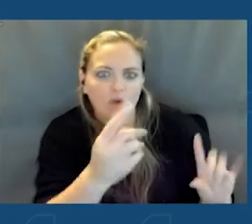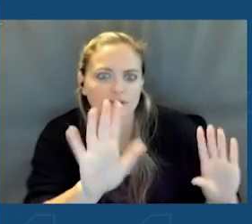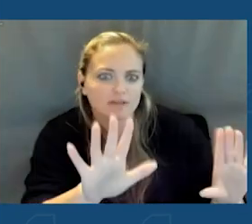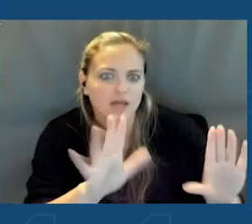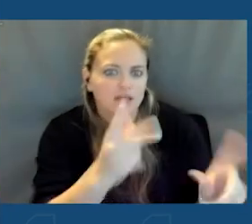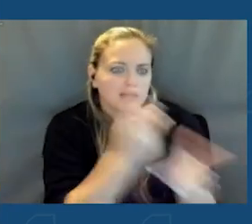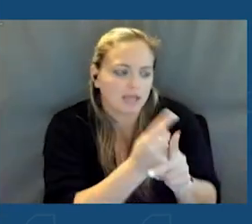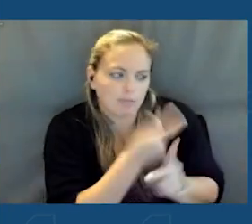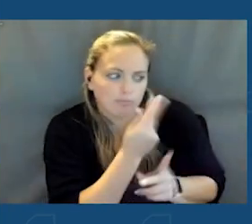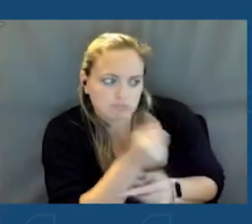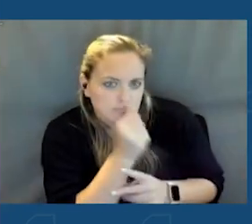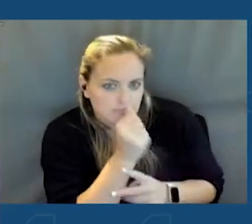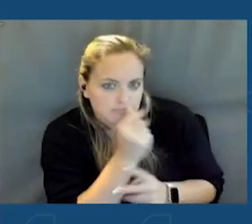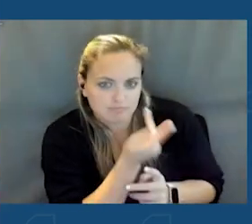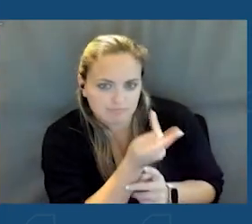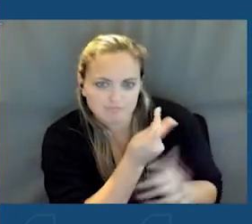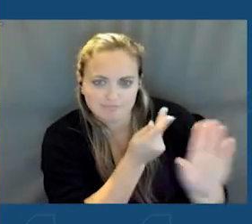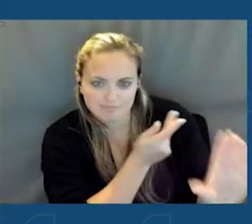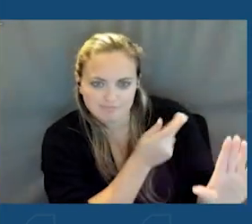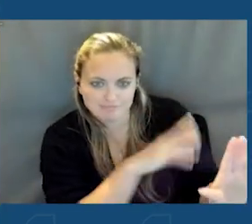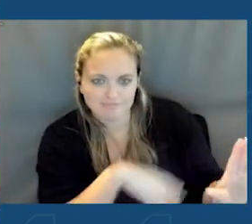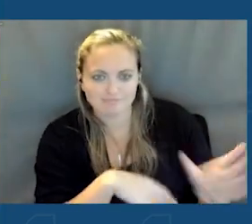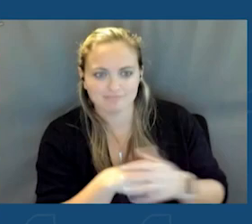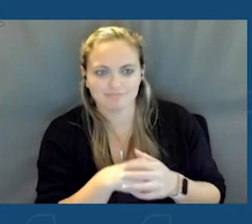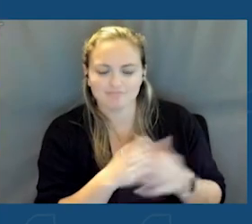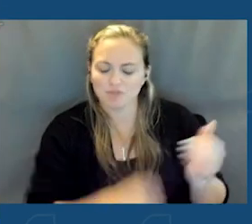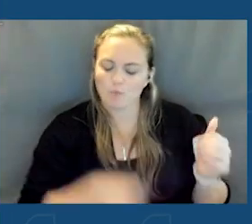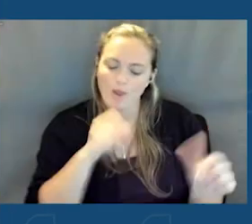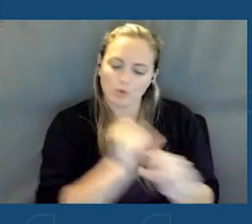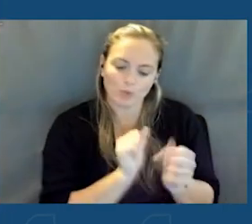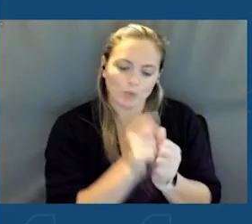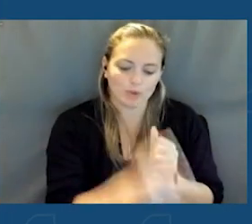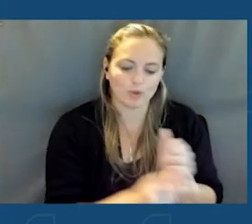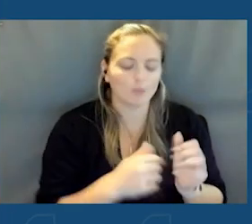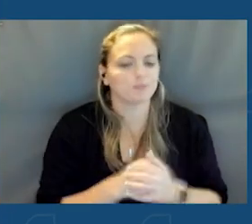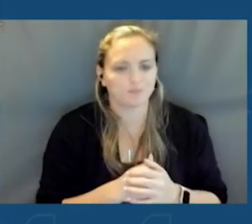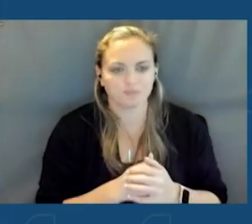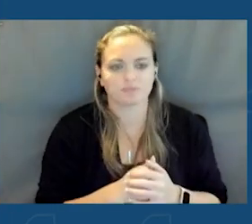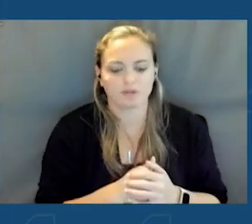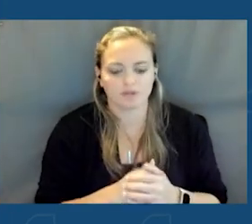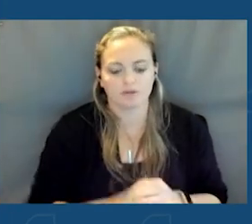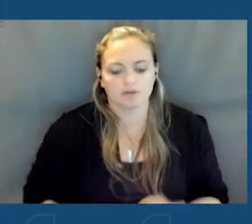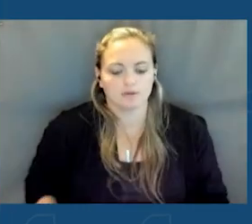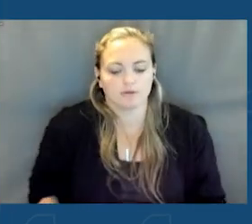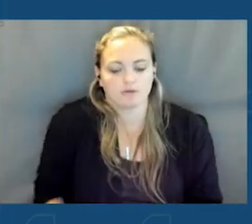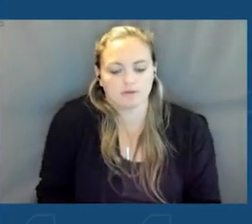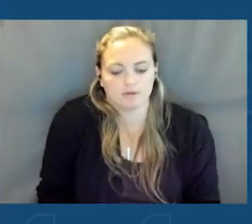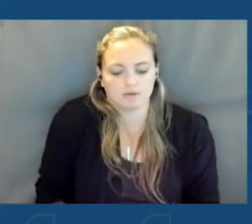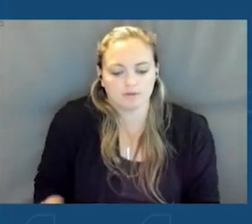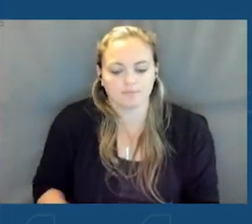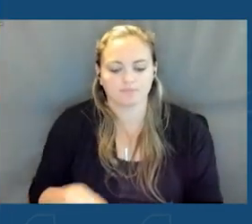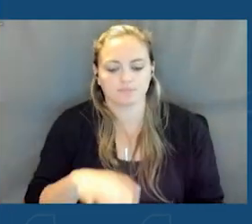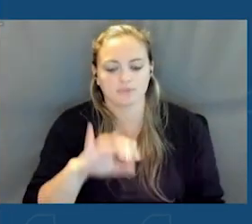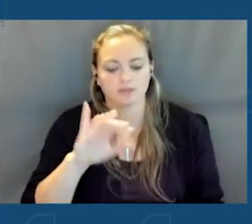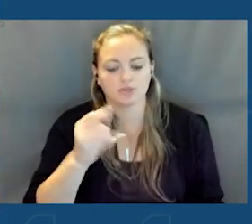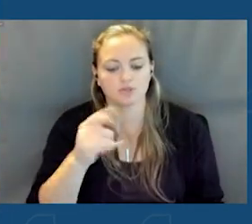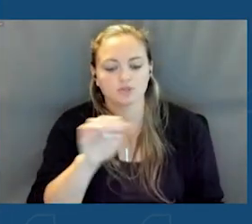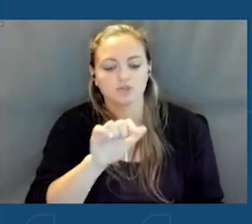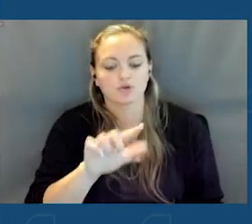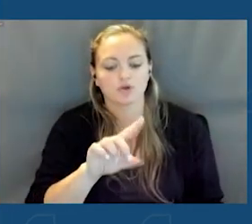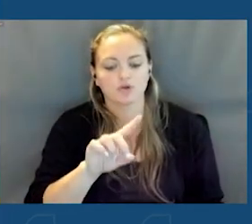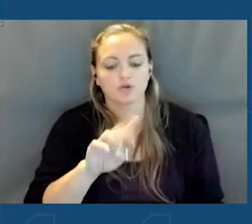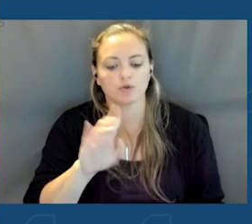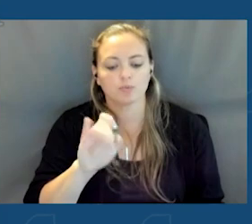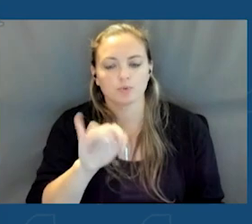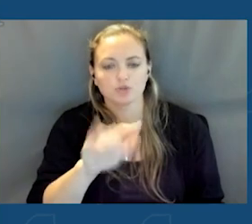us. Always proud to work with you, a great champion. Gerald Bushell, Executive Director of New Terminal 1